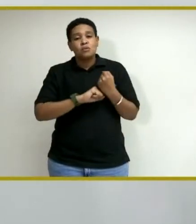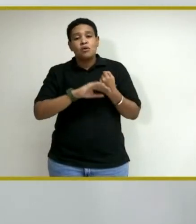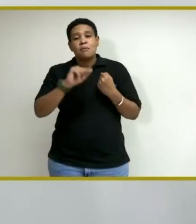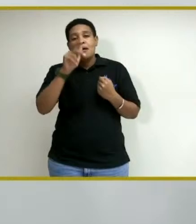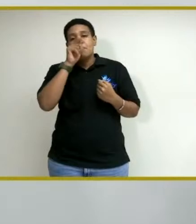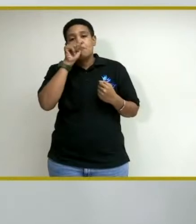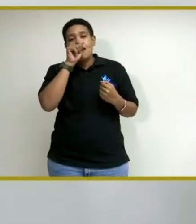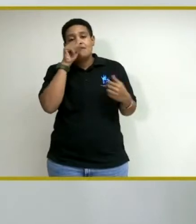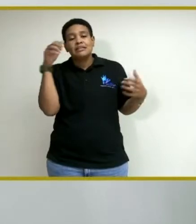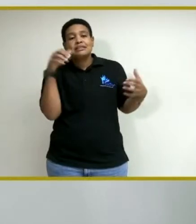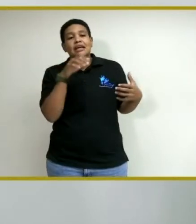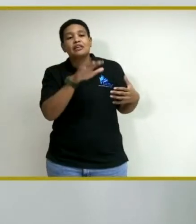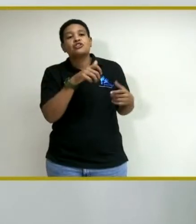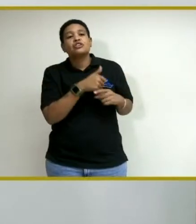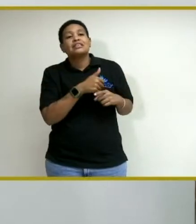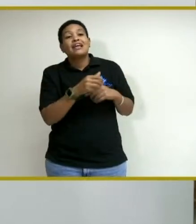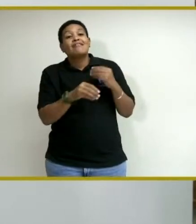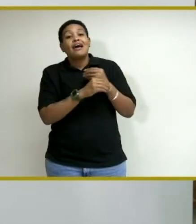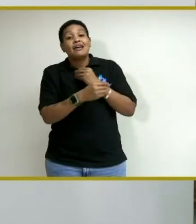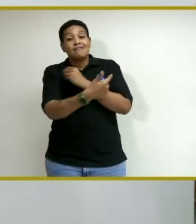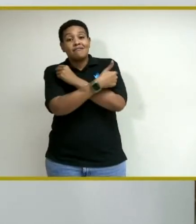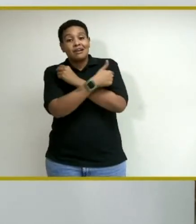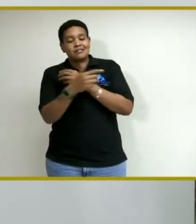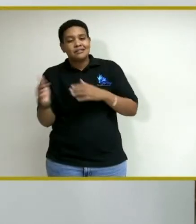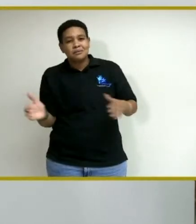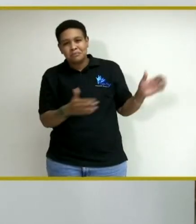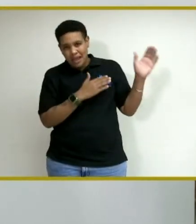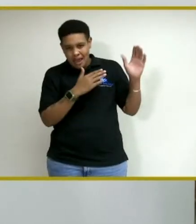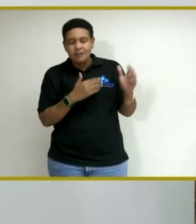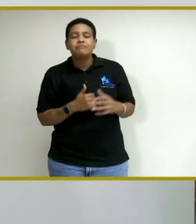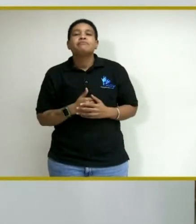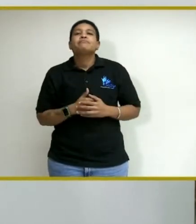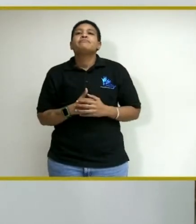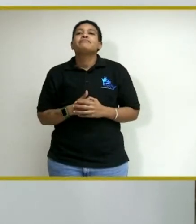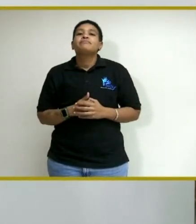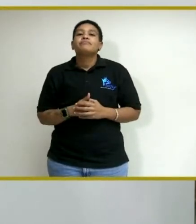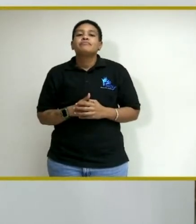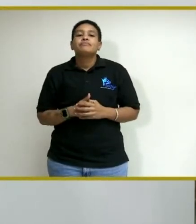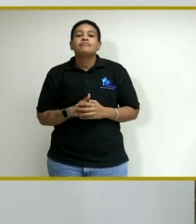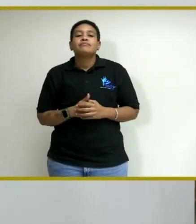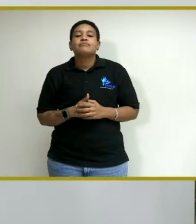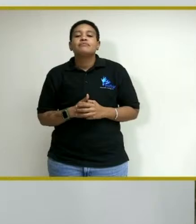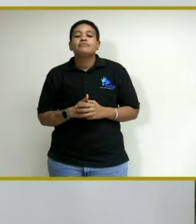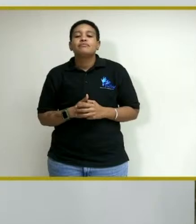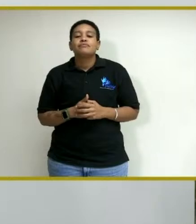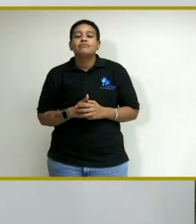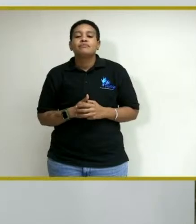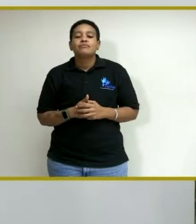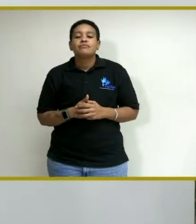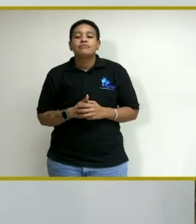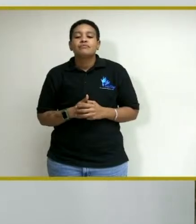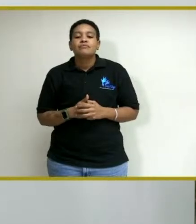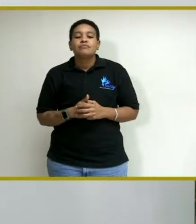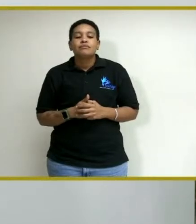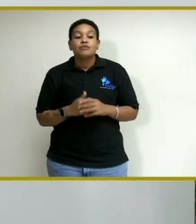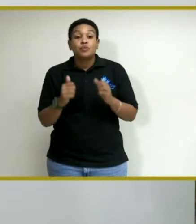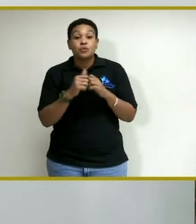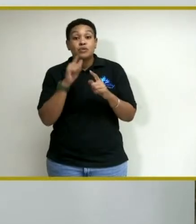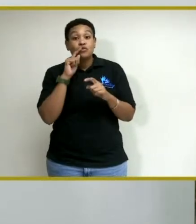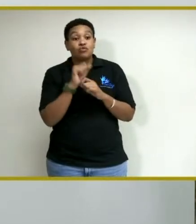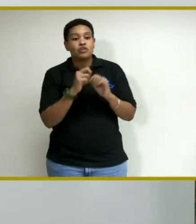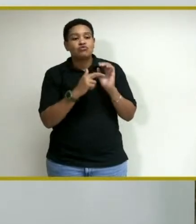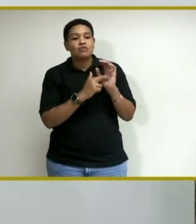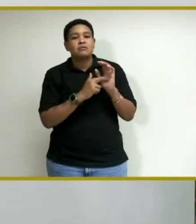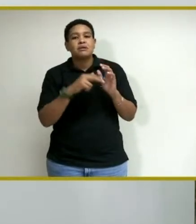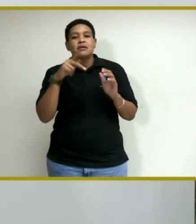sector vaccine initiative group with the representative, Mr.